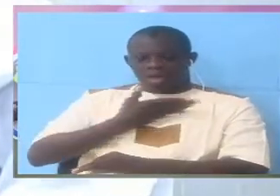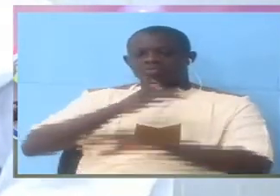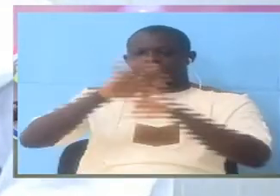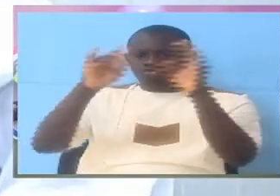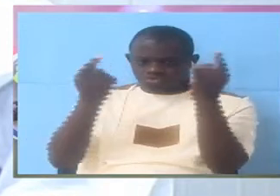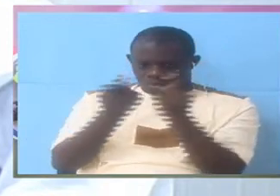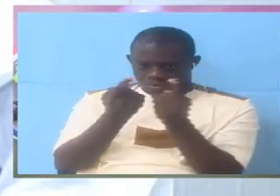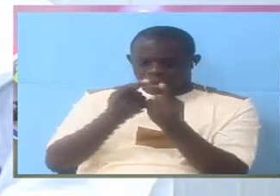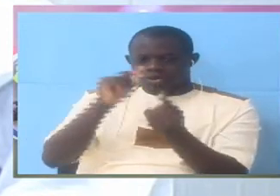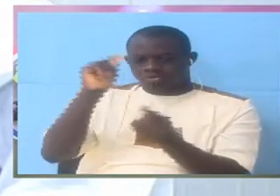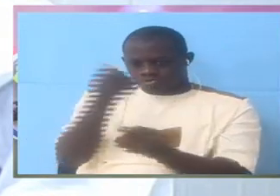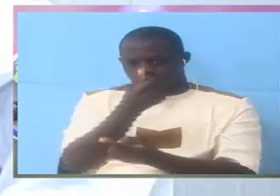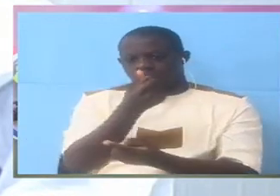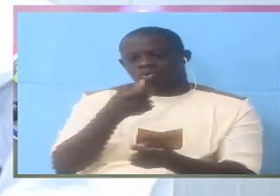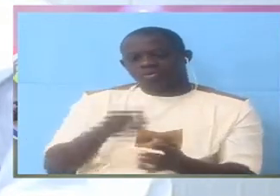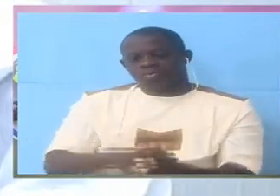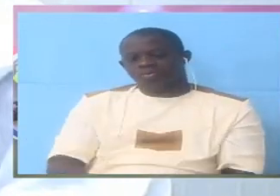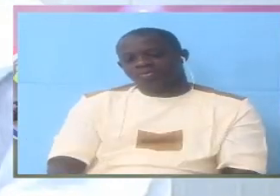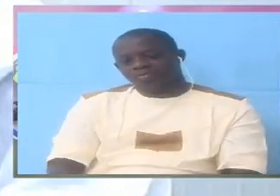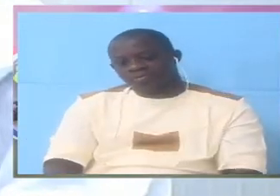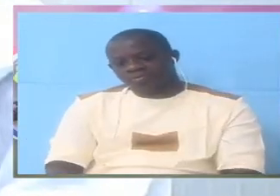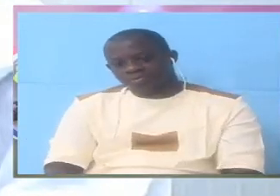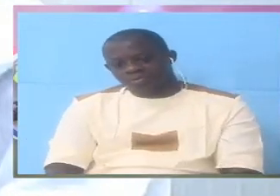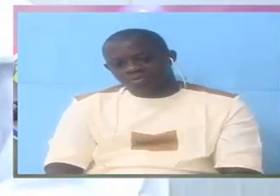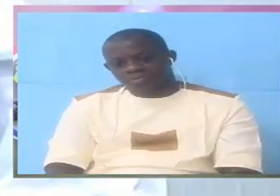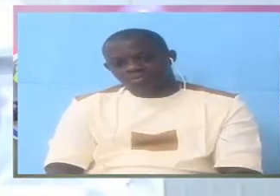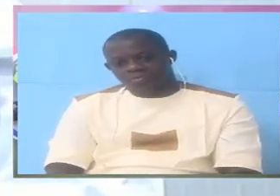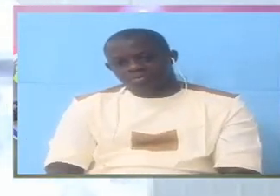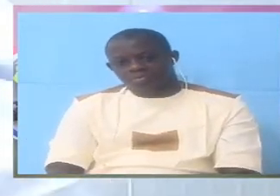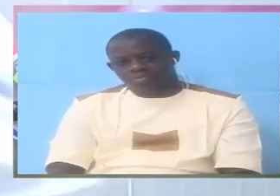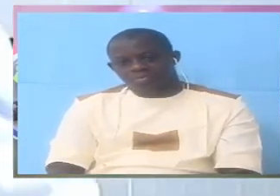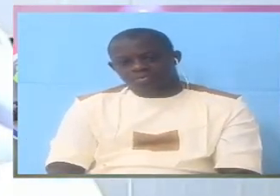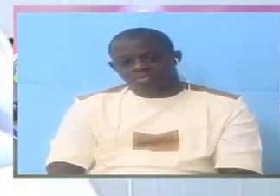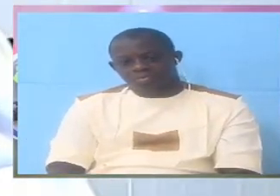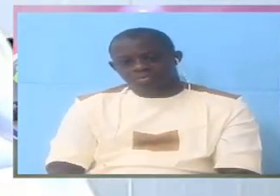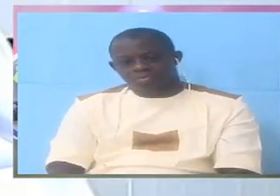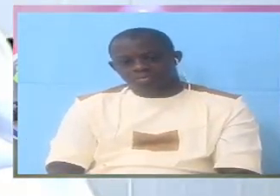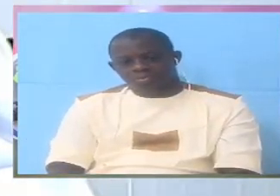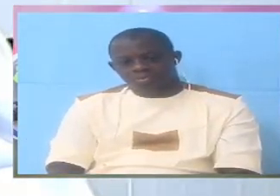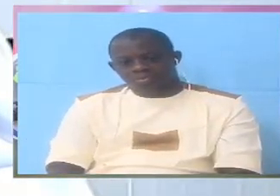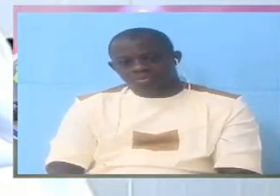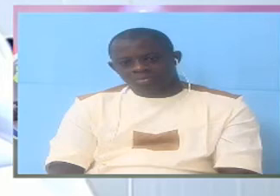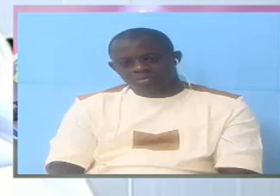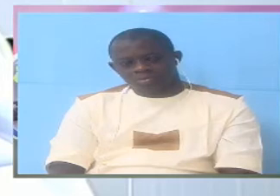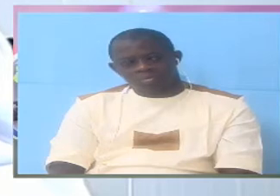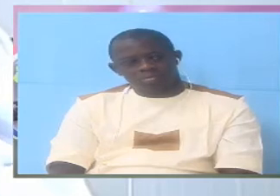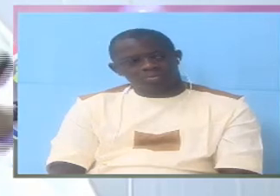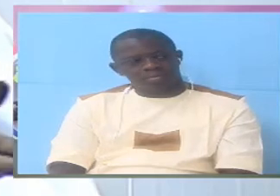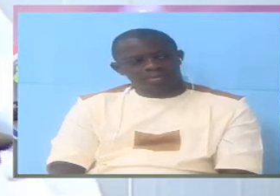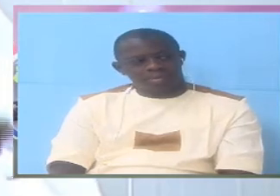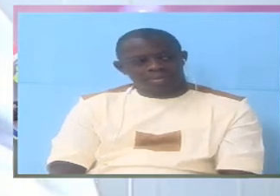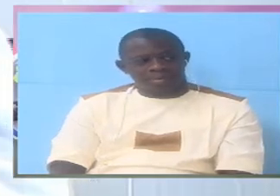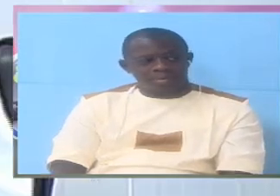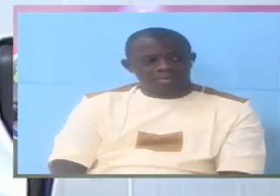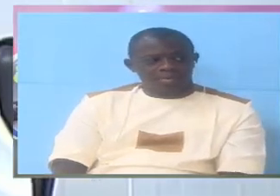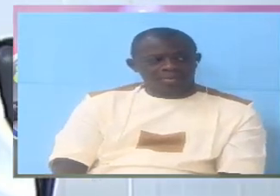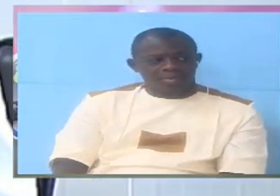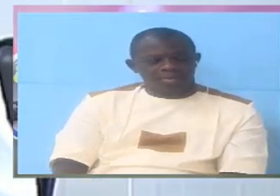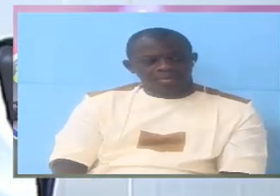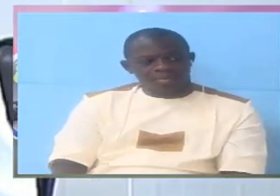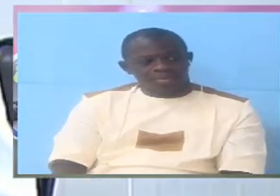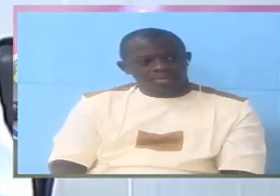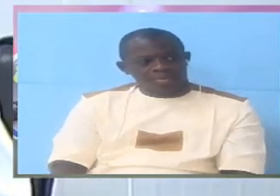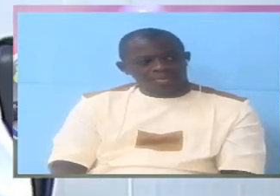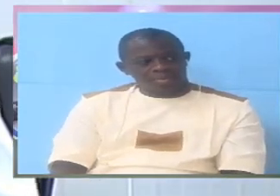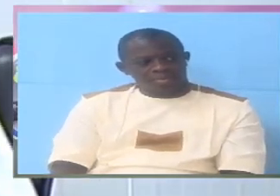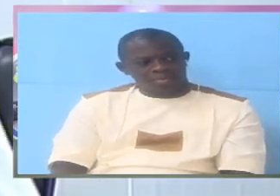modern. You see, niamu ya jangayate sutu yare ngoneje. Niamu ya pitiata ye